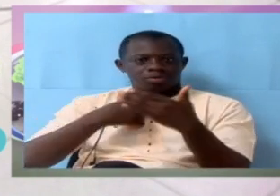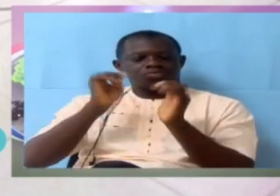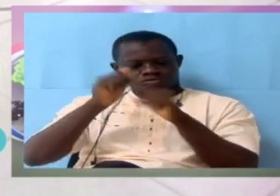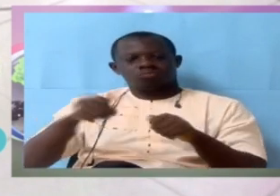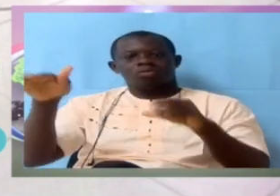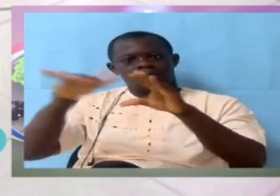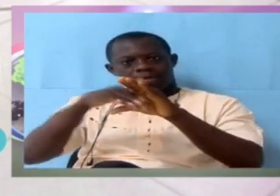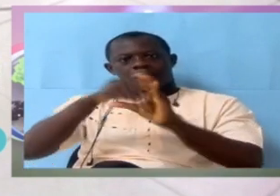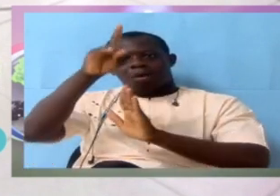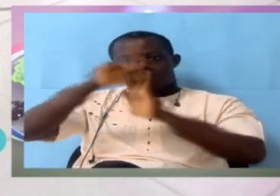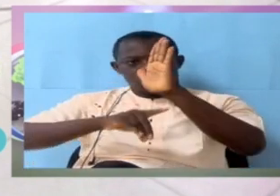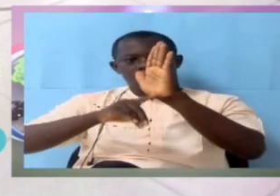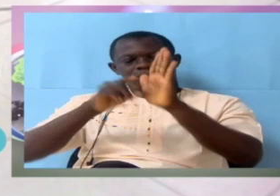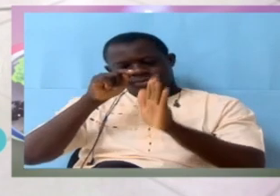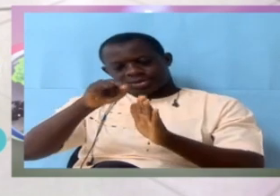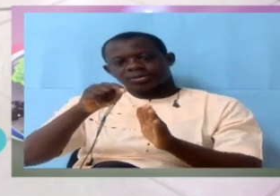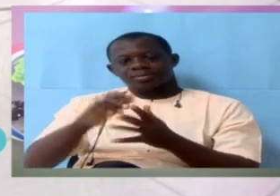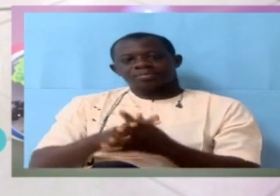treatment program.